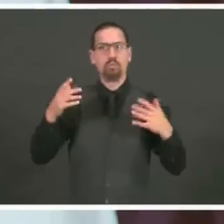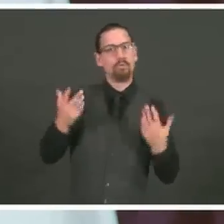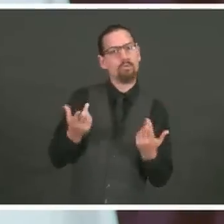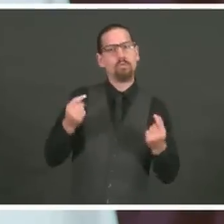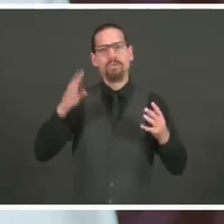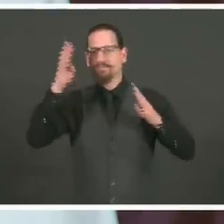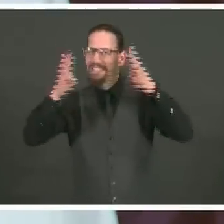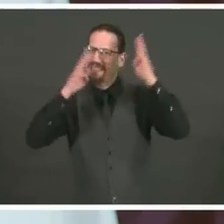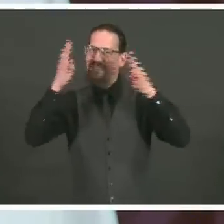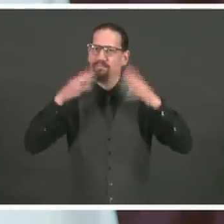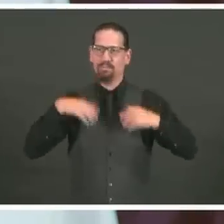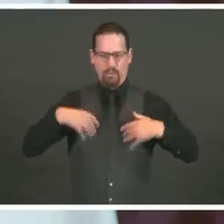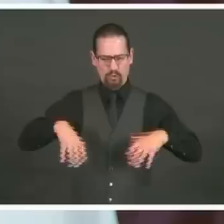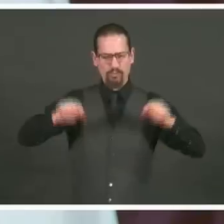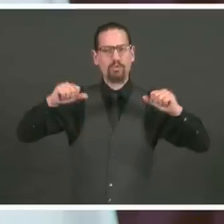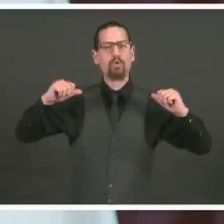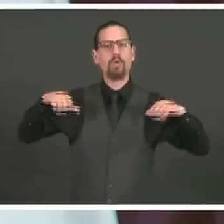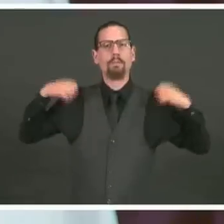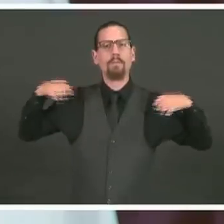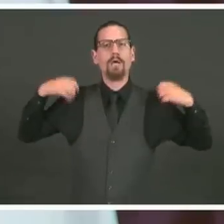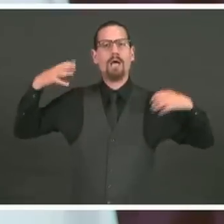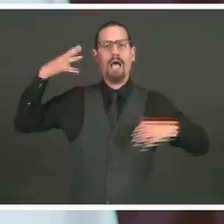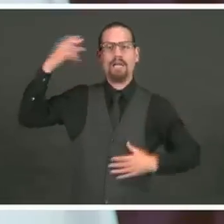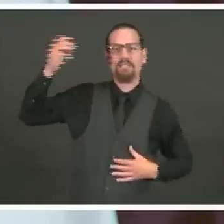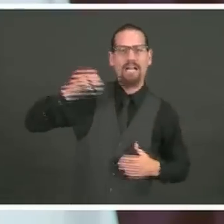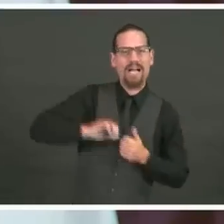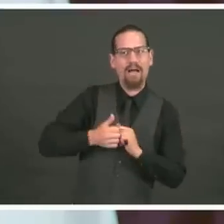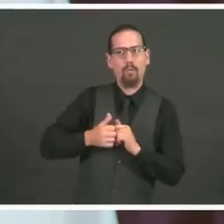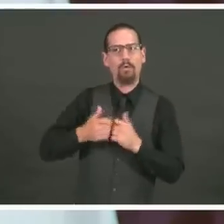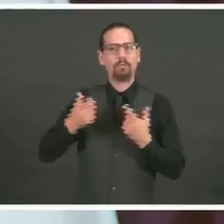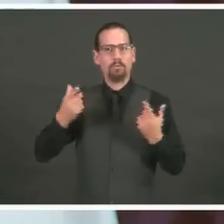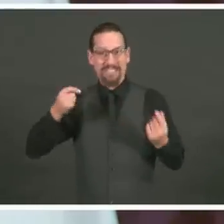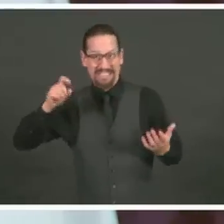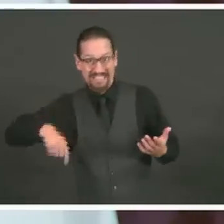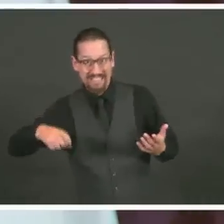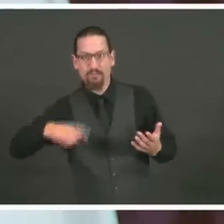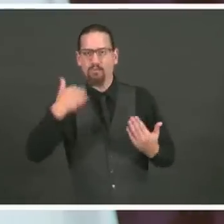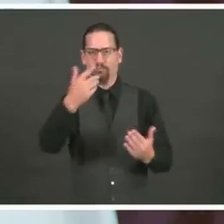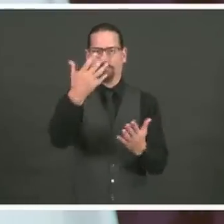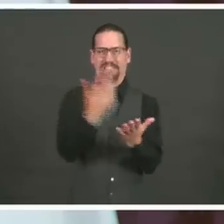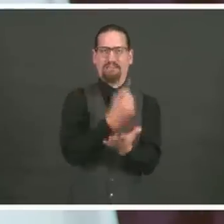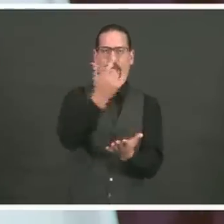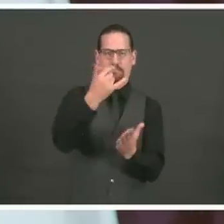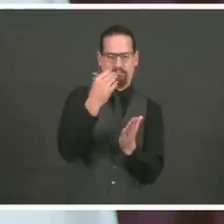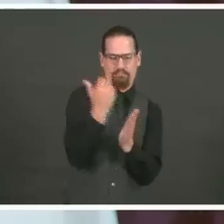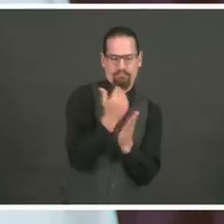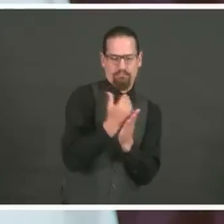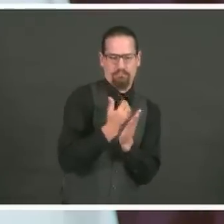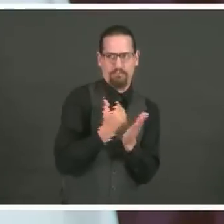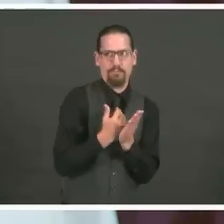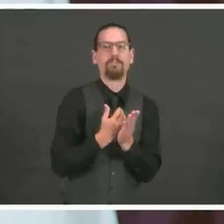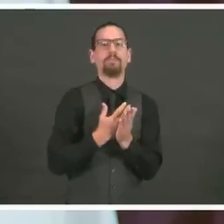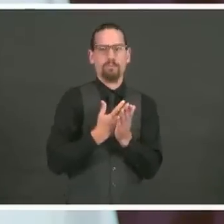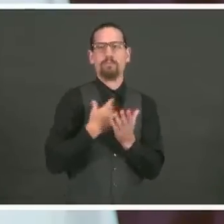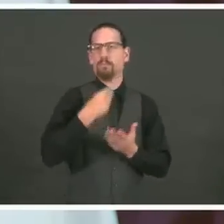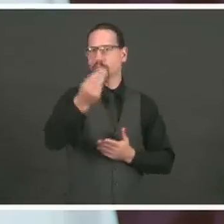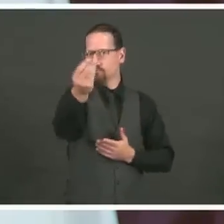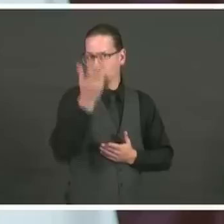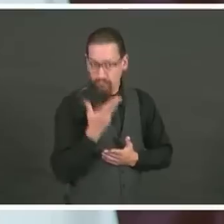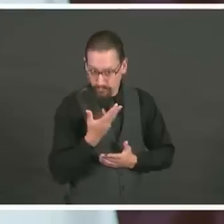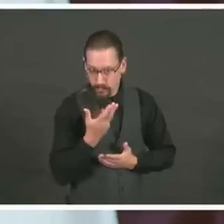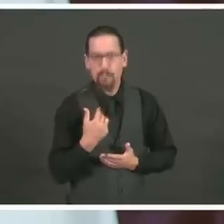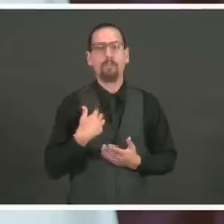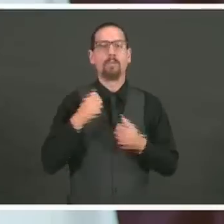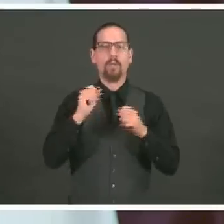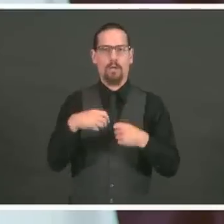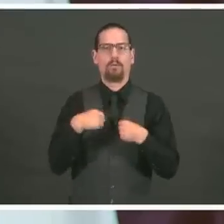classes outside. Think about what you would need from us in order to make that easier or possible. If you own a business,